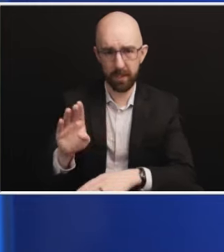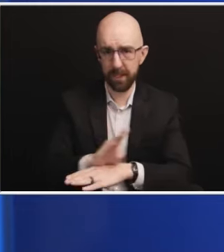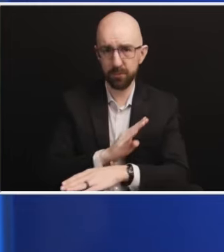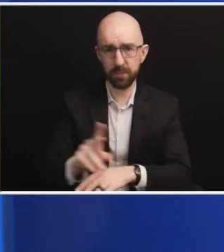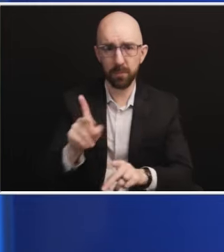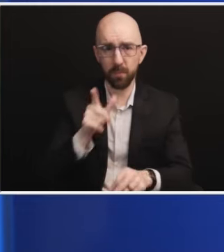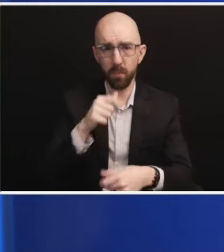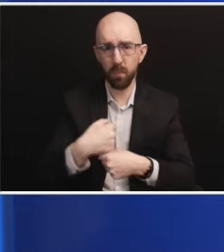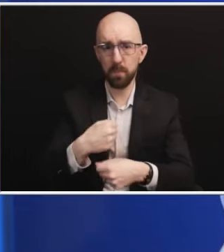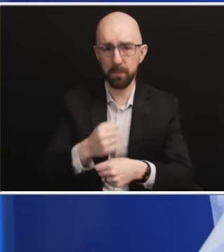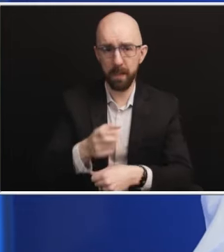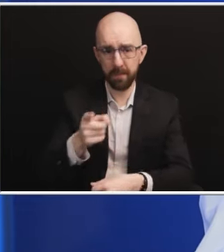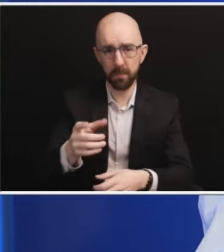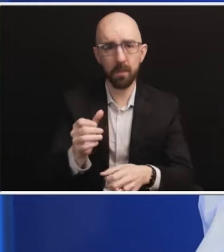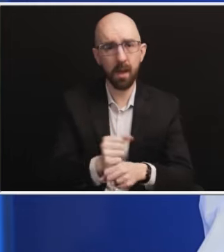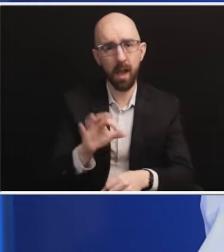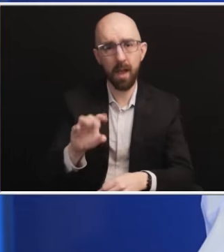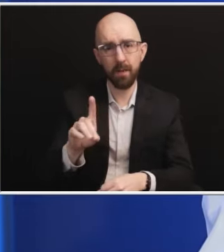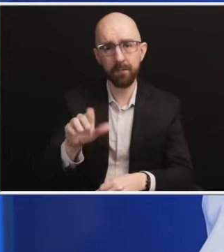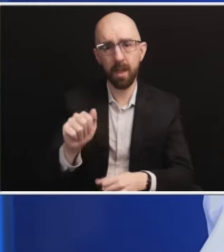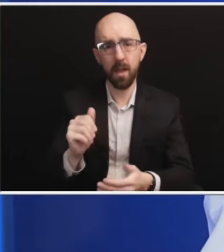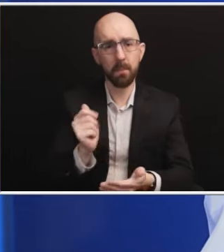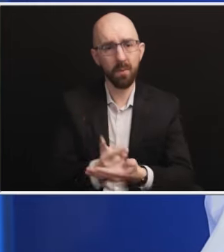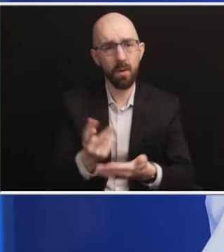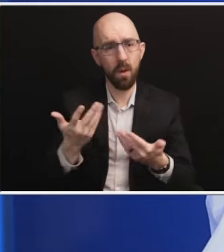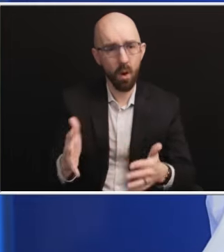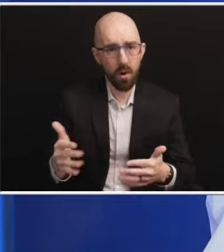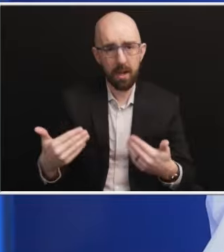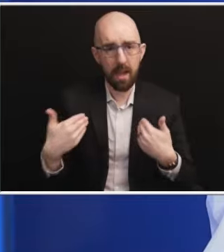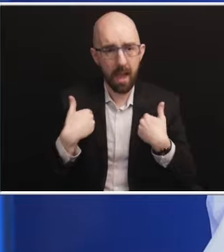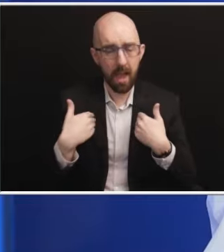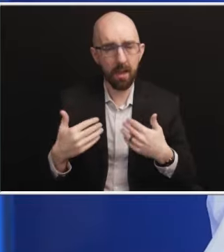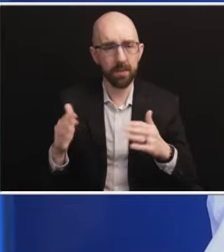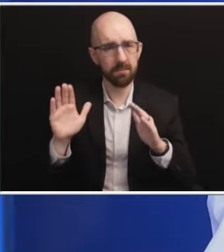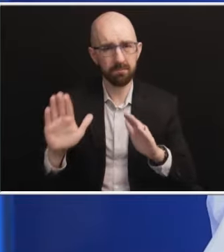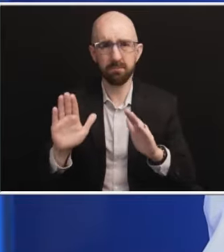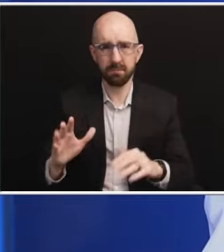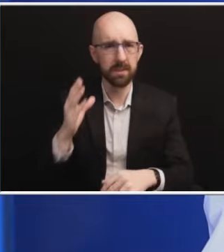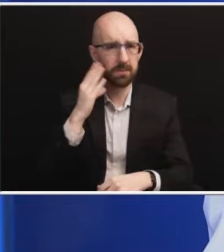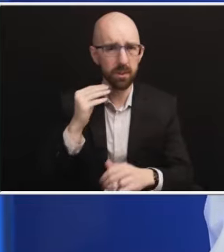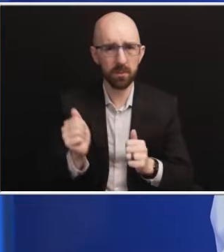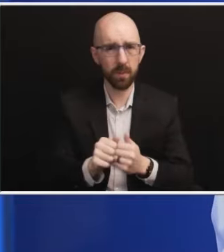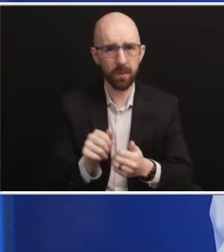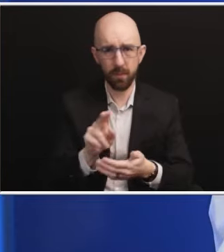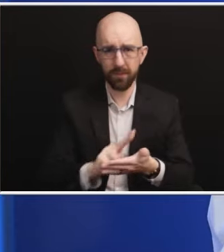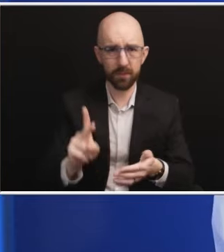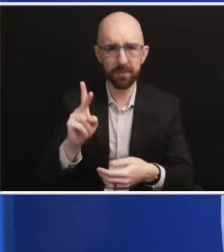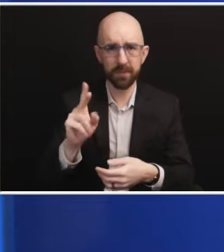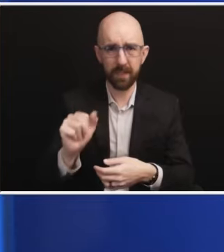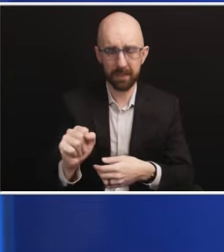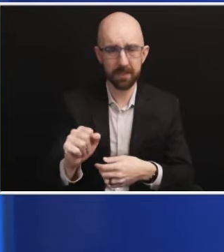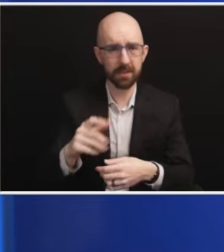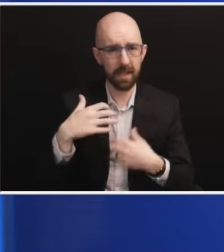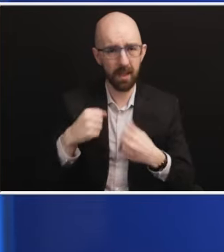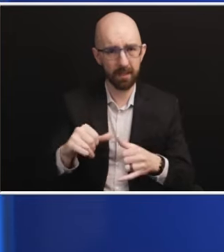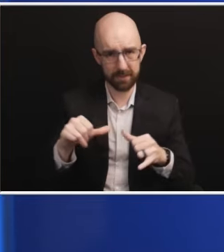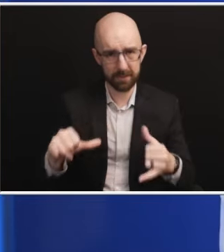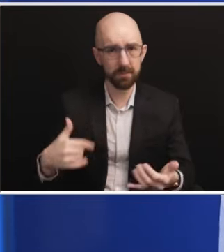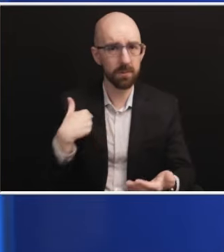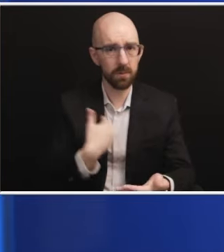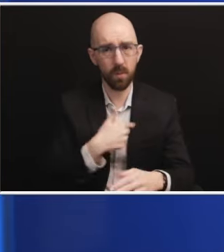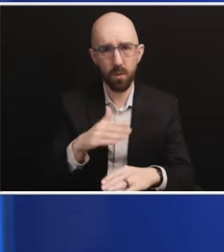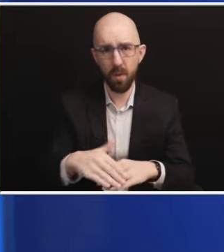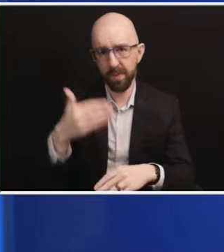FDA approval, they already had a significant experience with University of Kansas health system. So we were on the front end of